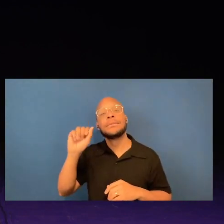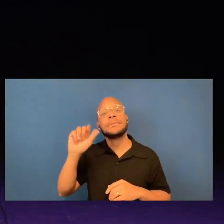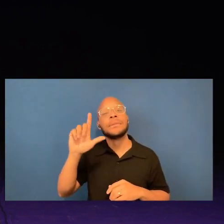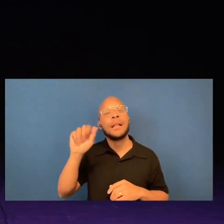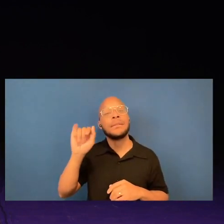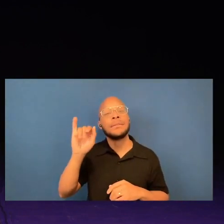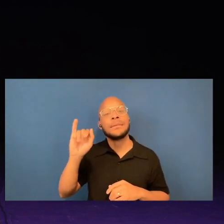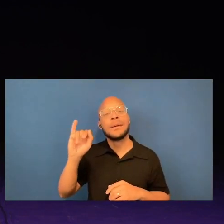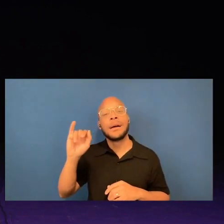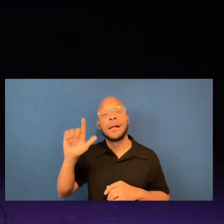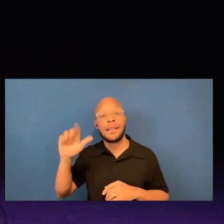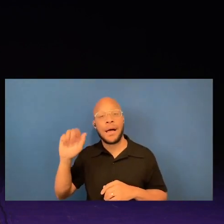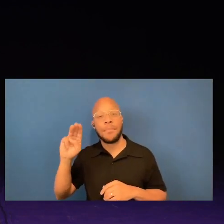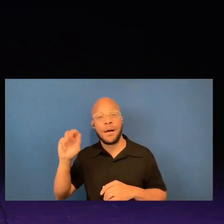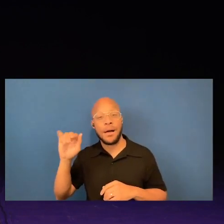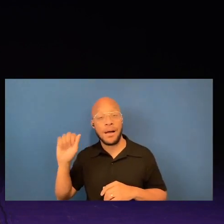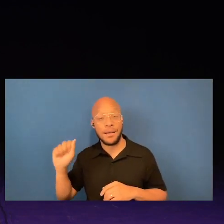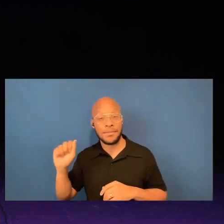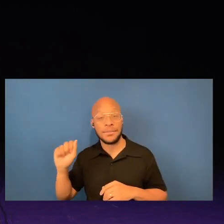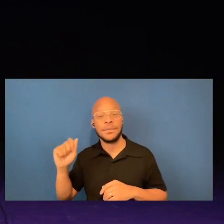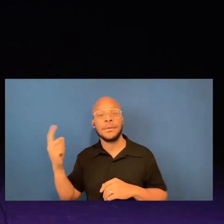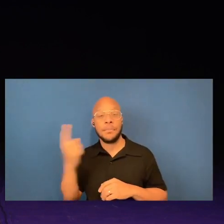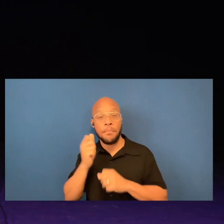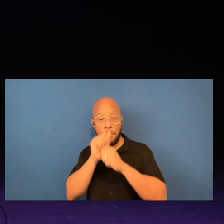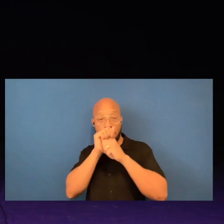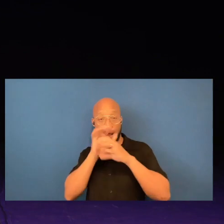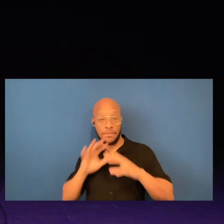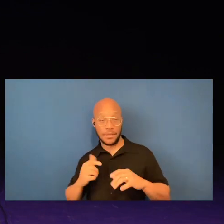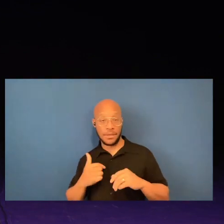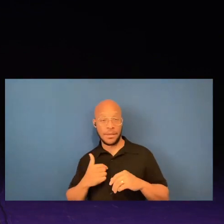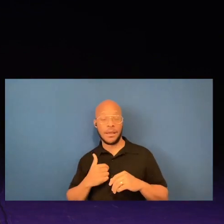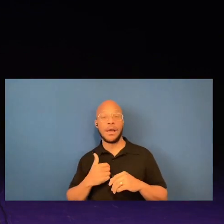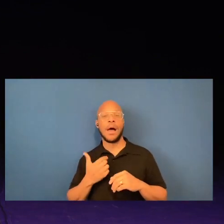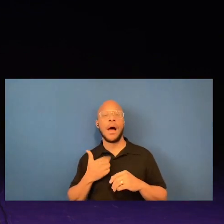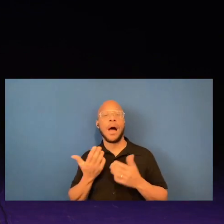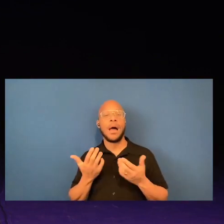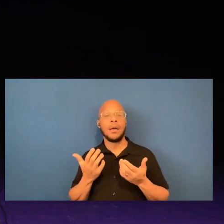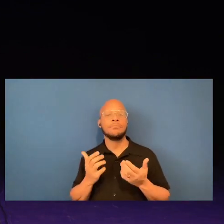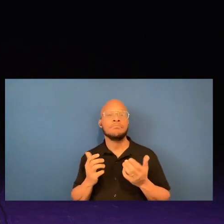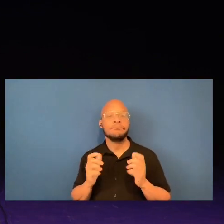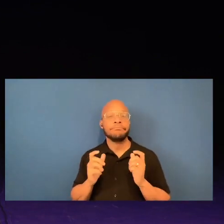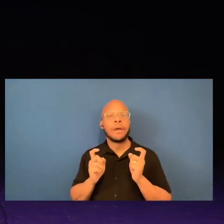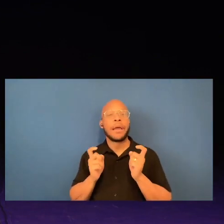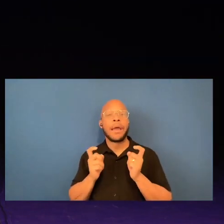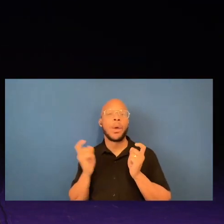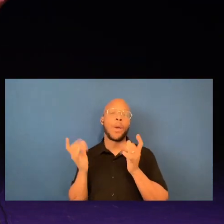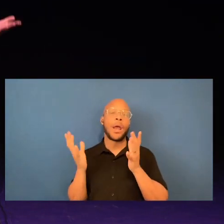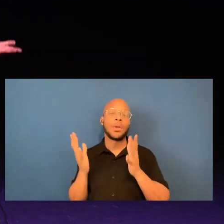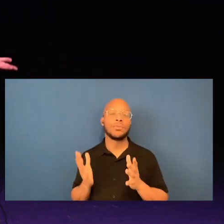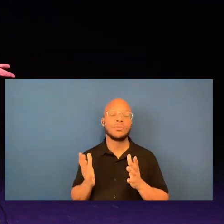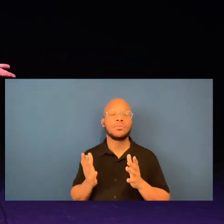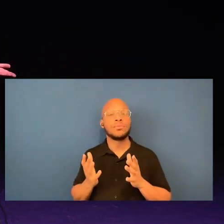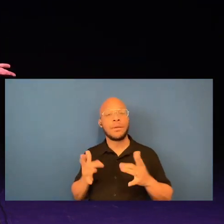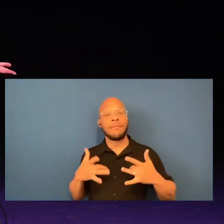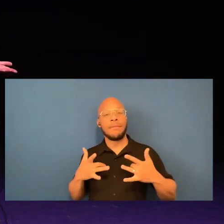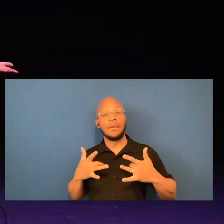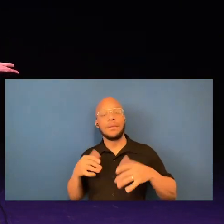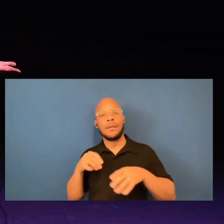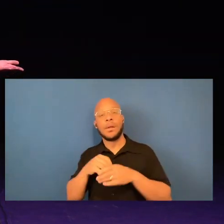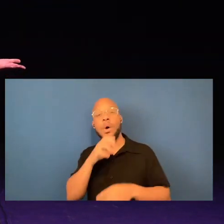I was cater waitering an event at the old stock exchange. And I had the Dalai Lama